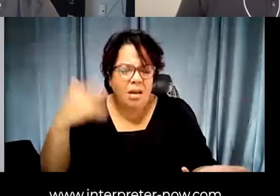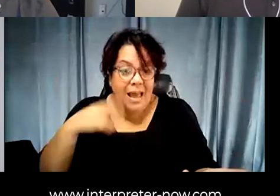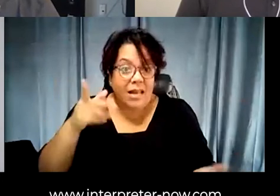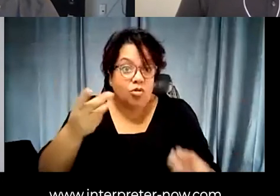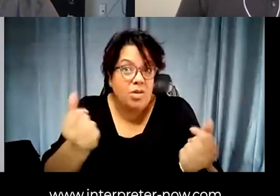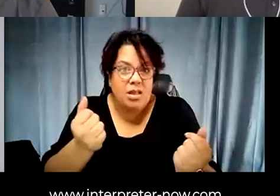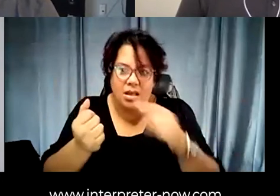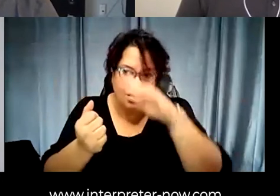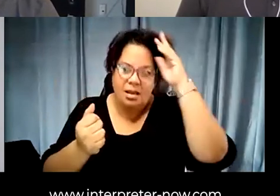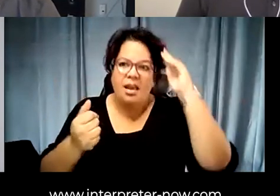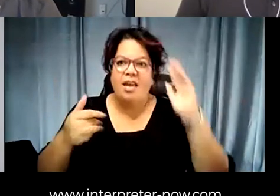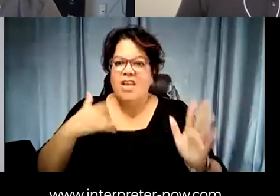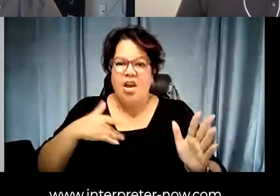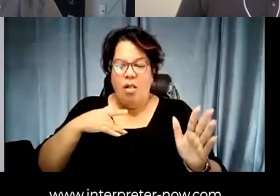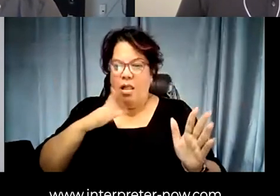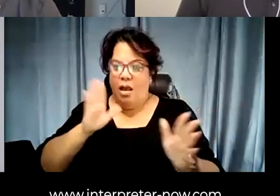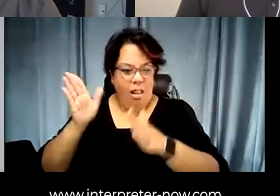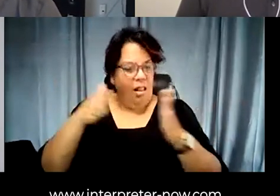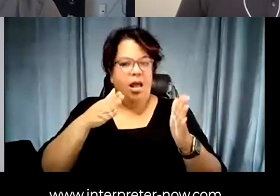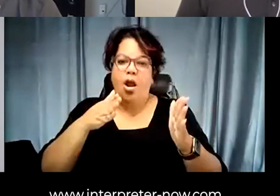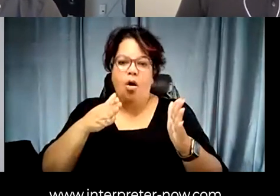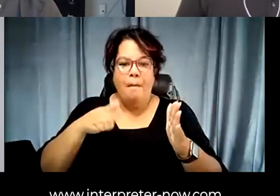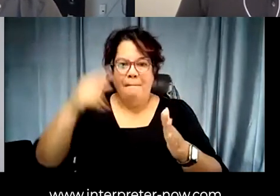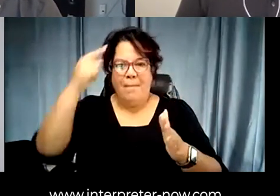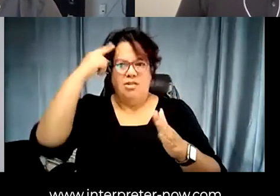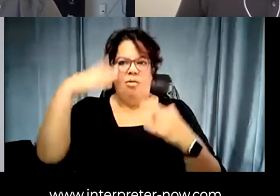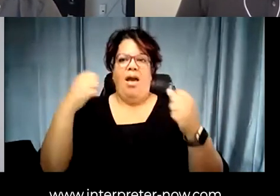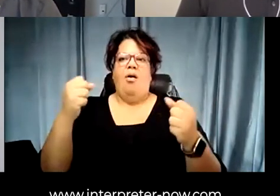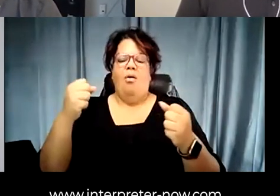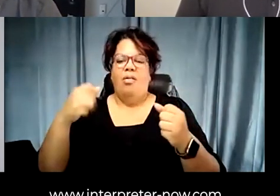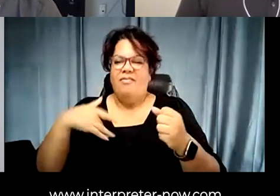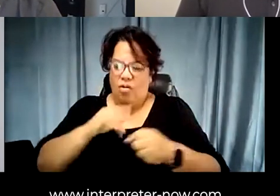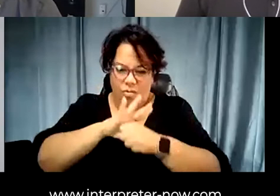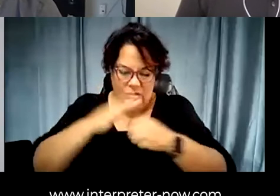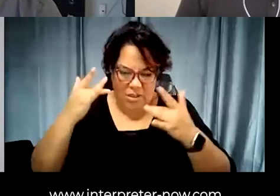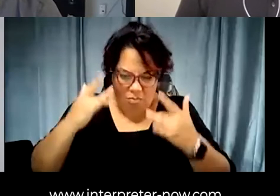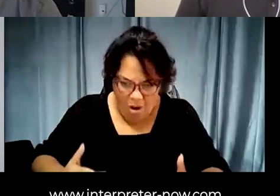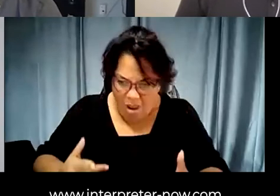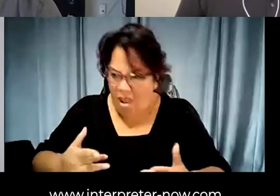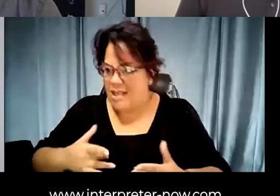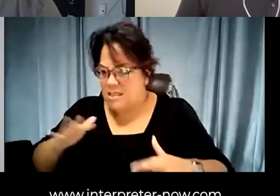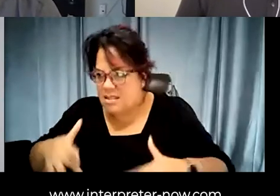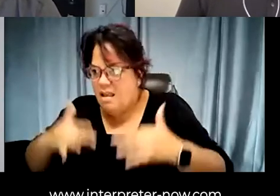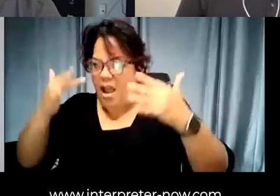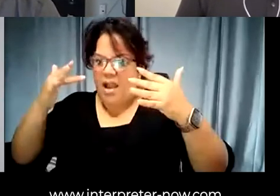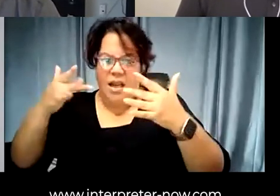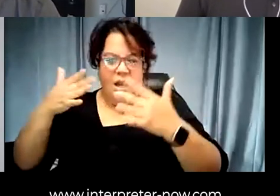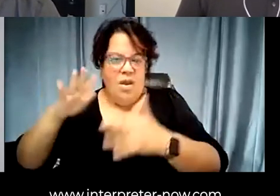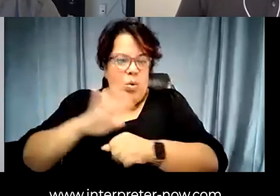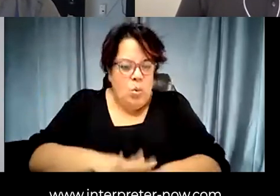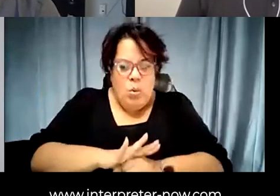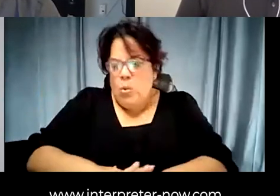into official mental health challenges and issues. So depression, anxiety, and other things are quickly at your